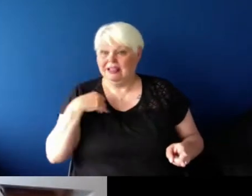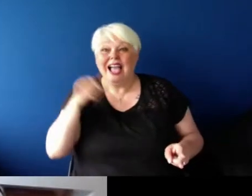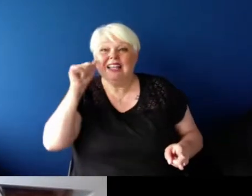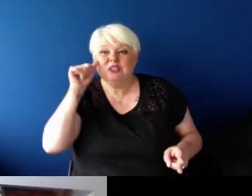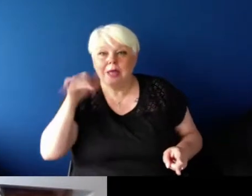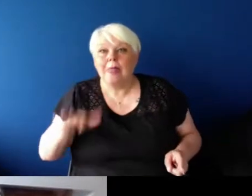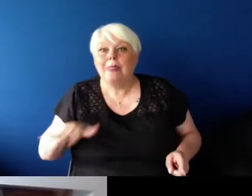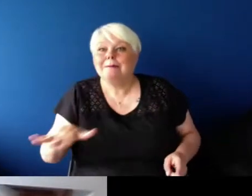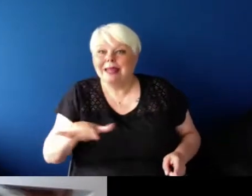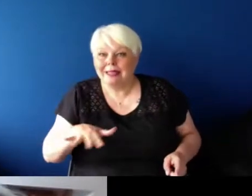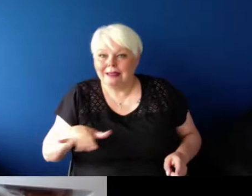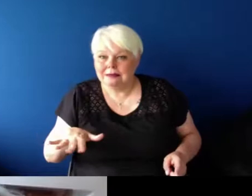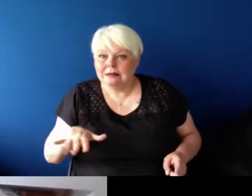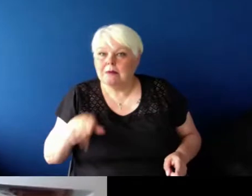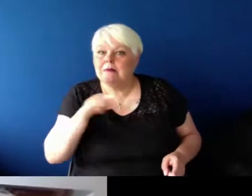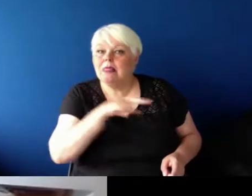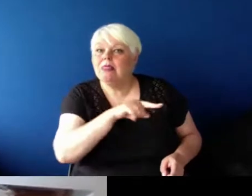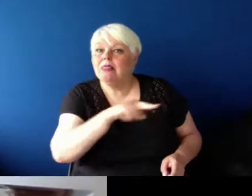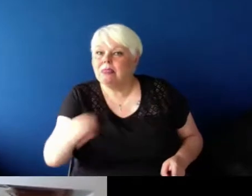and so began to teach me